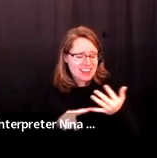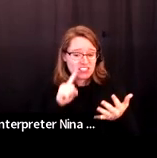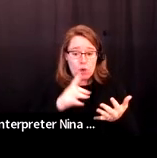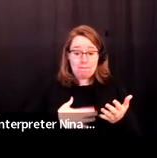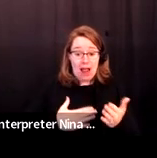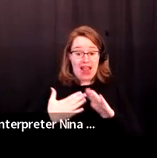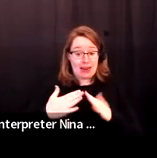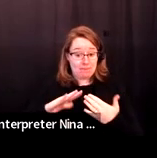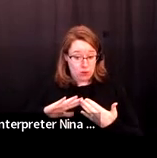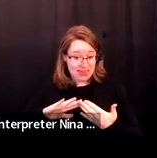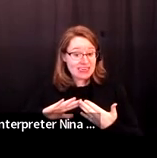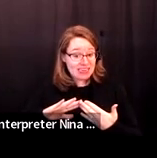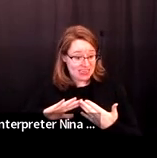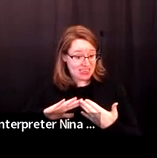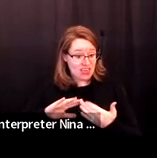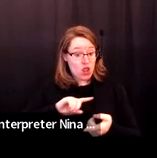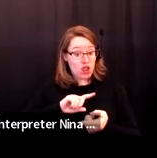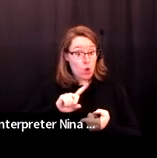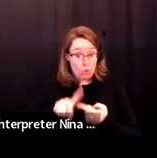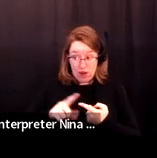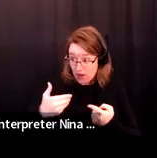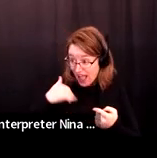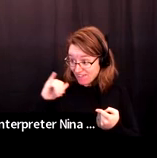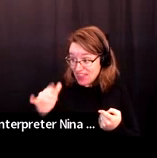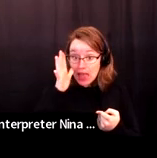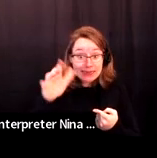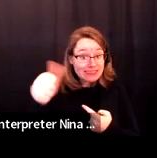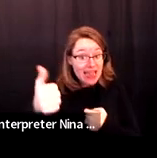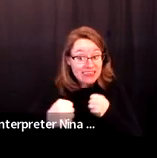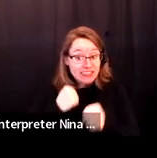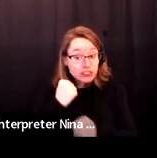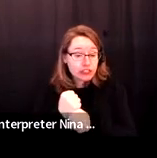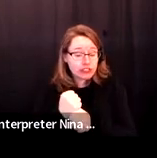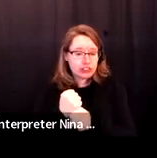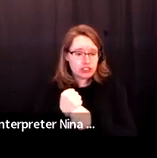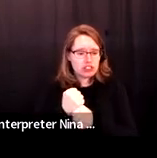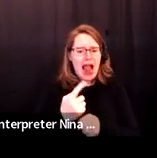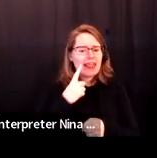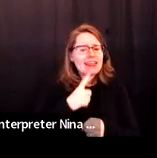that capacity exists 10 years from now, a lot of other things I think starts to